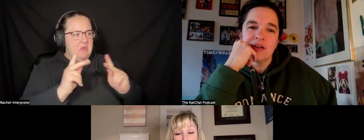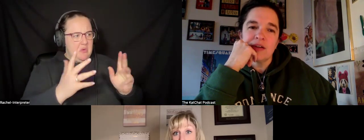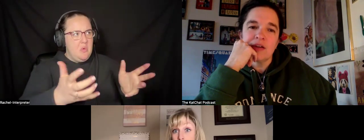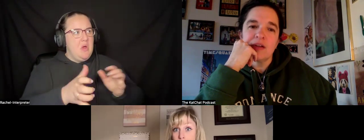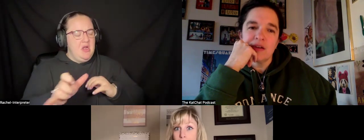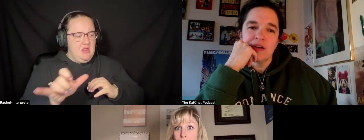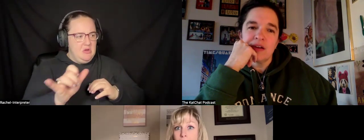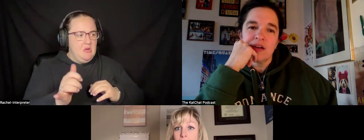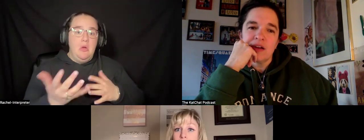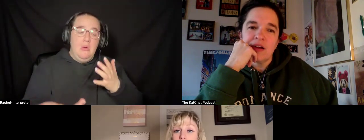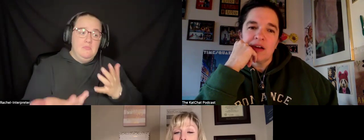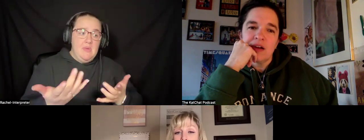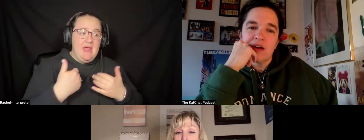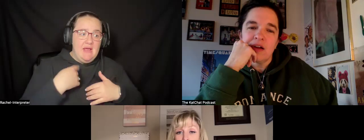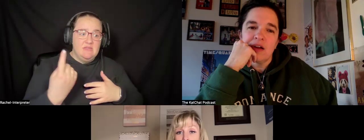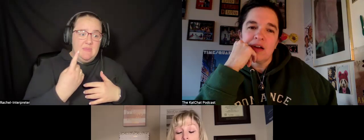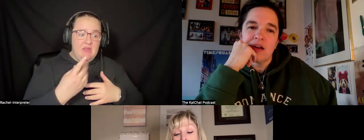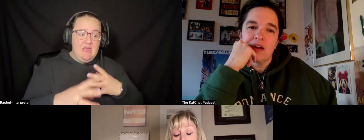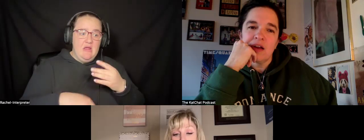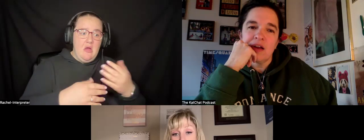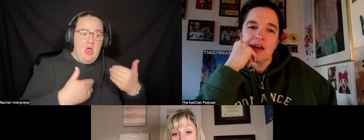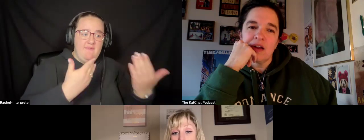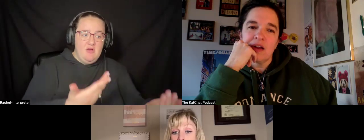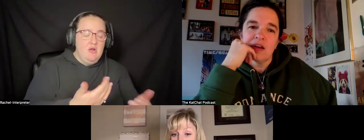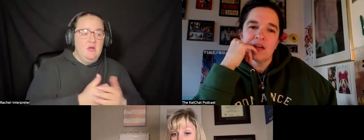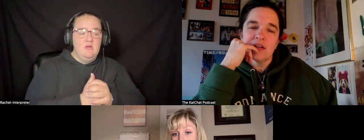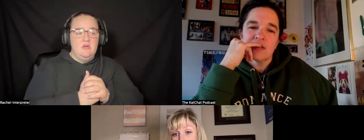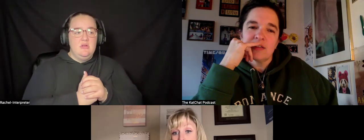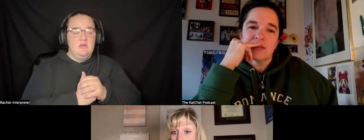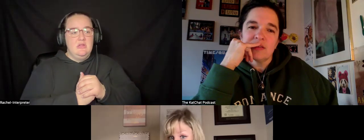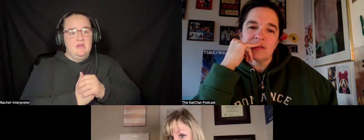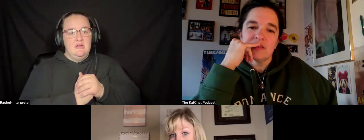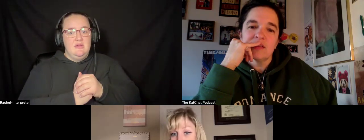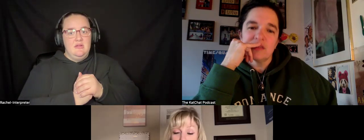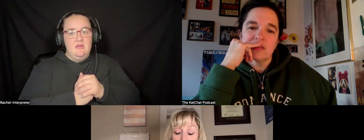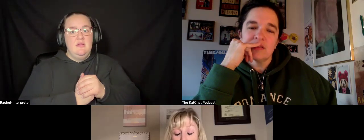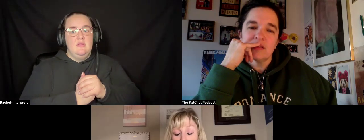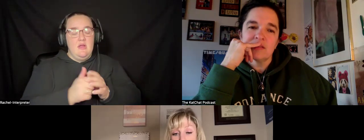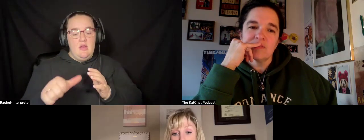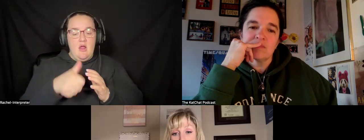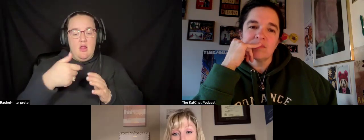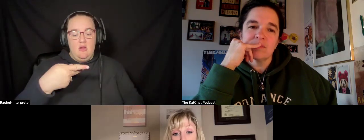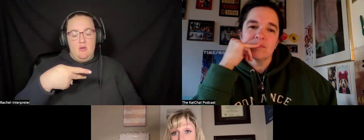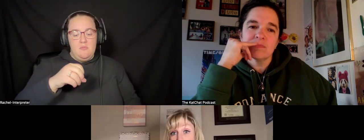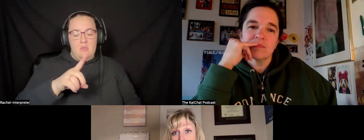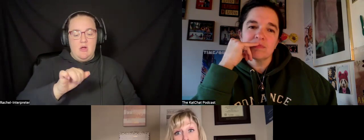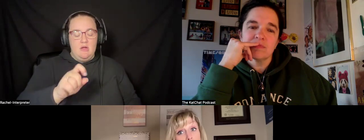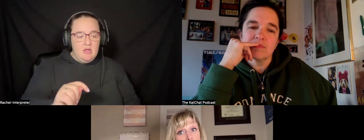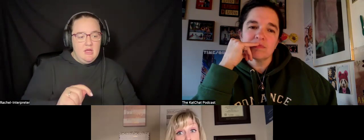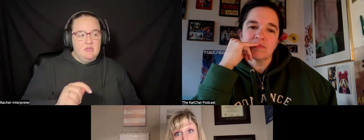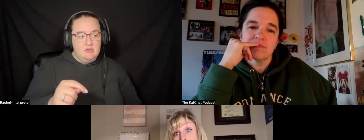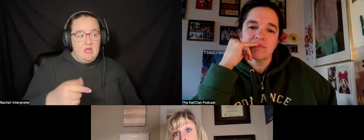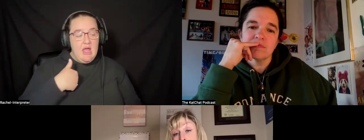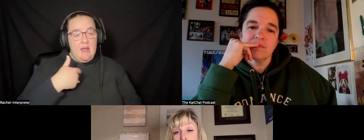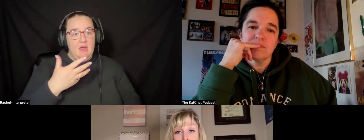well, maybe I do have something to say or offer. And I've been asked on other podcasts and shows, or even asked to join